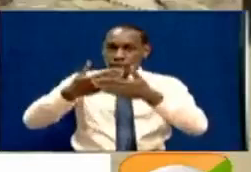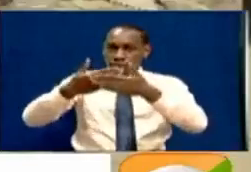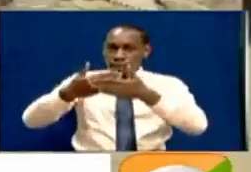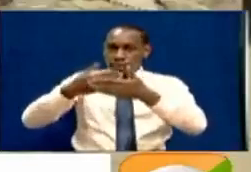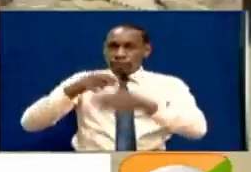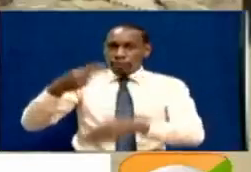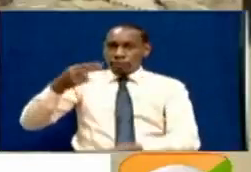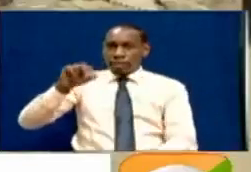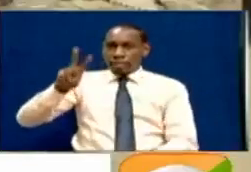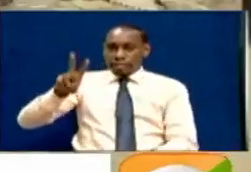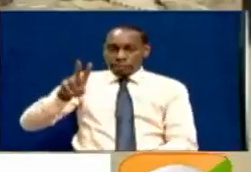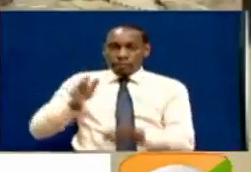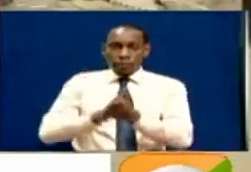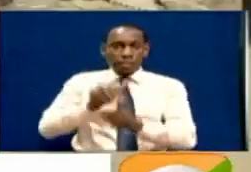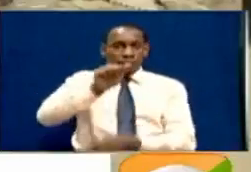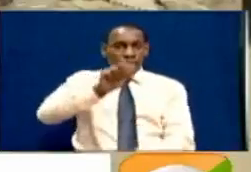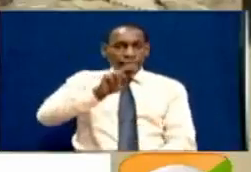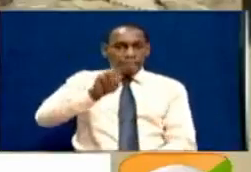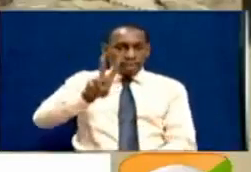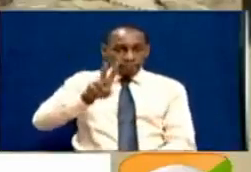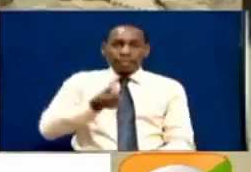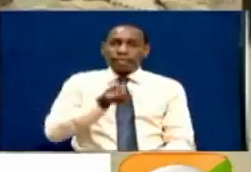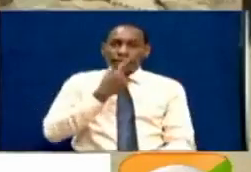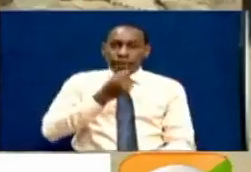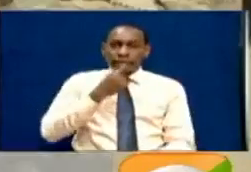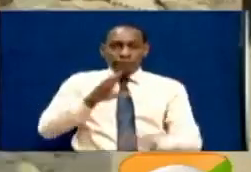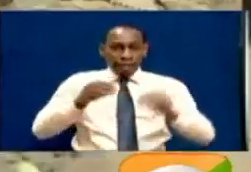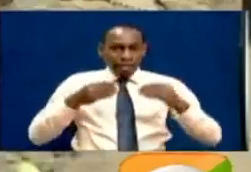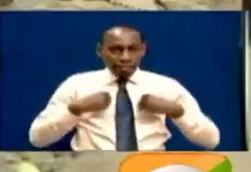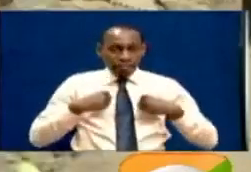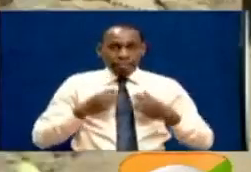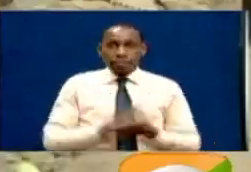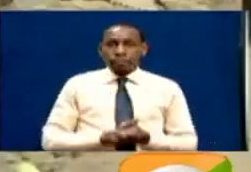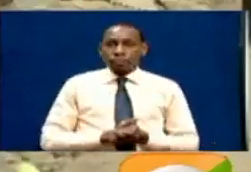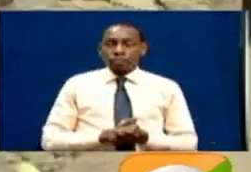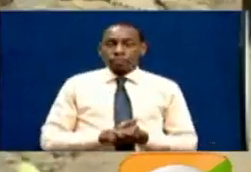HIV prevalence to ARV adherence. Laura Otieno, Citizen TV.